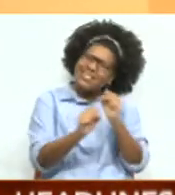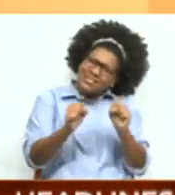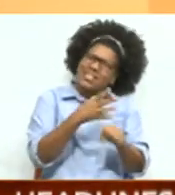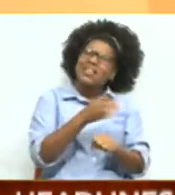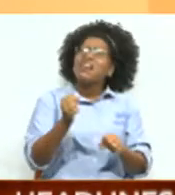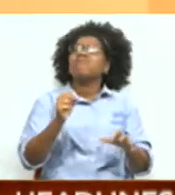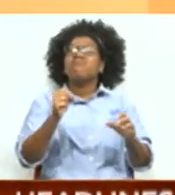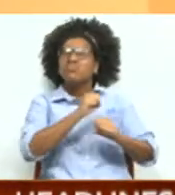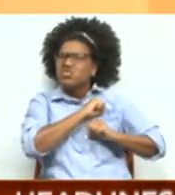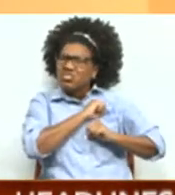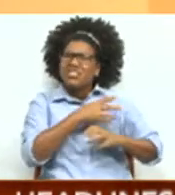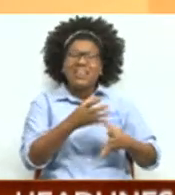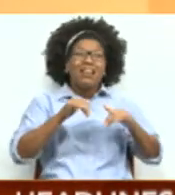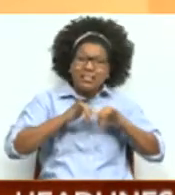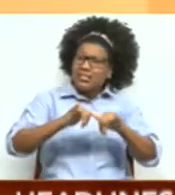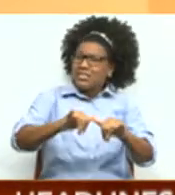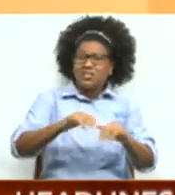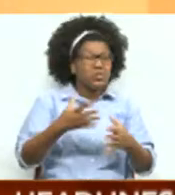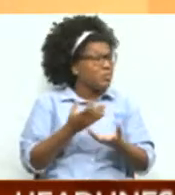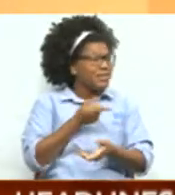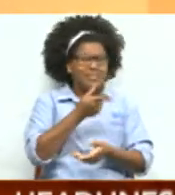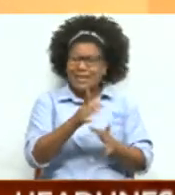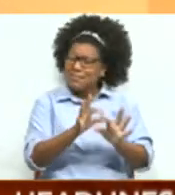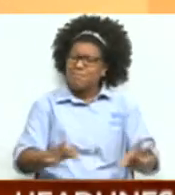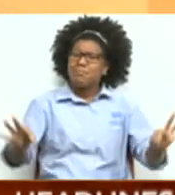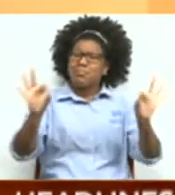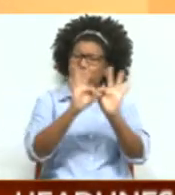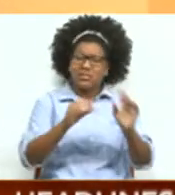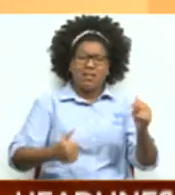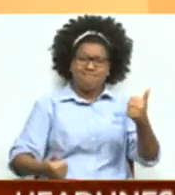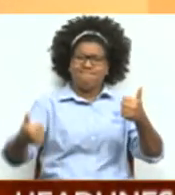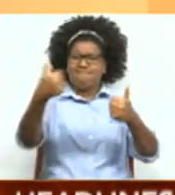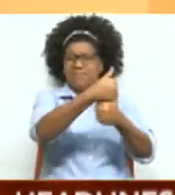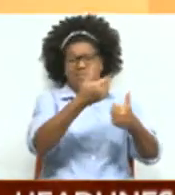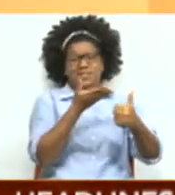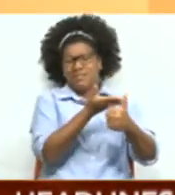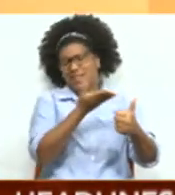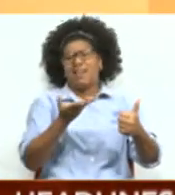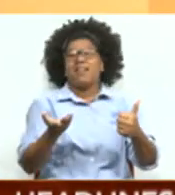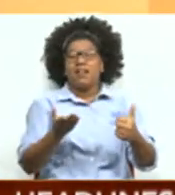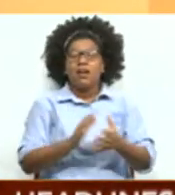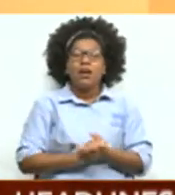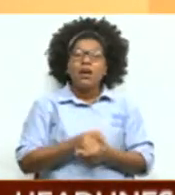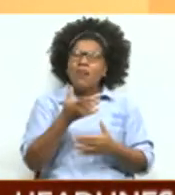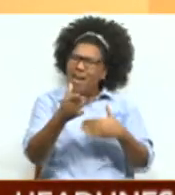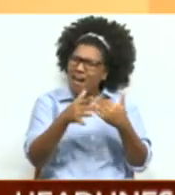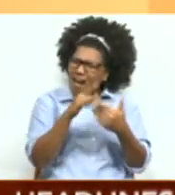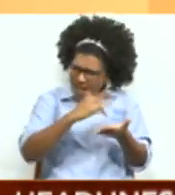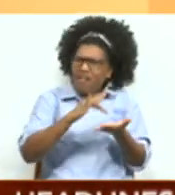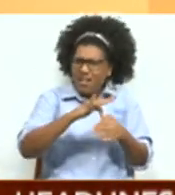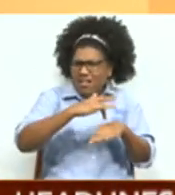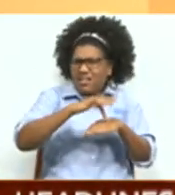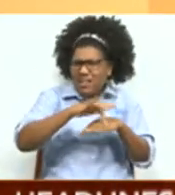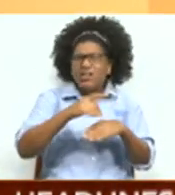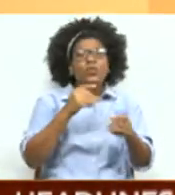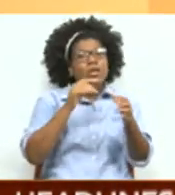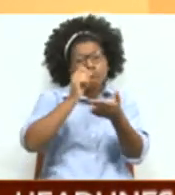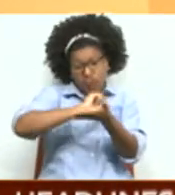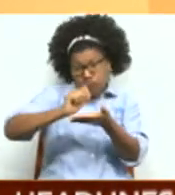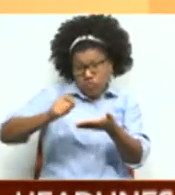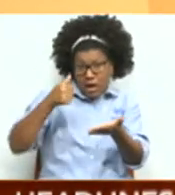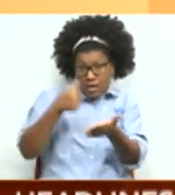very major issue. Very early in our term, we would have written for a meeting with the